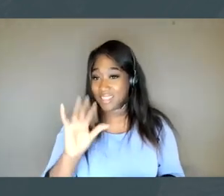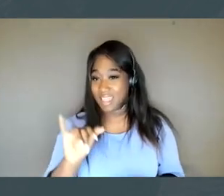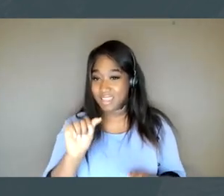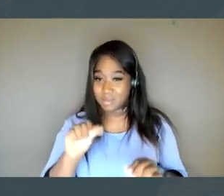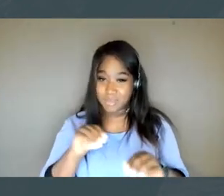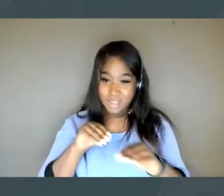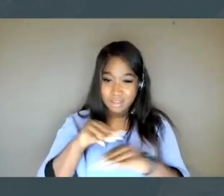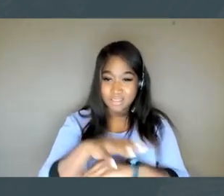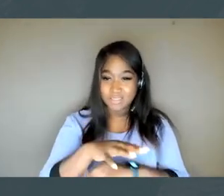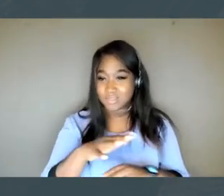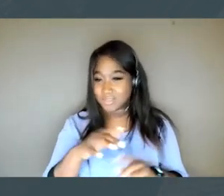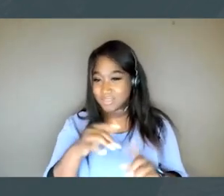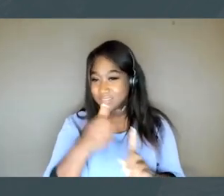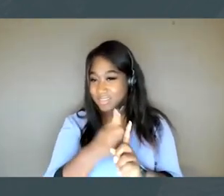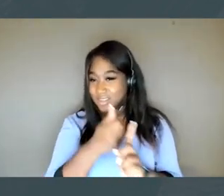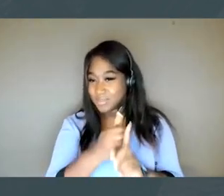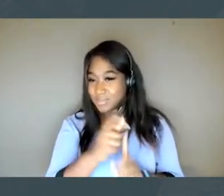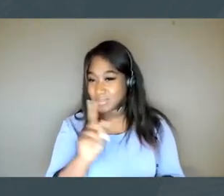itself?